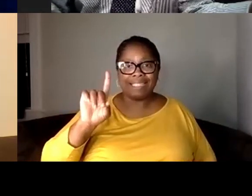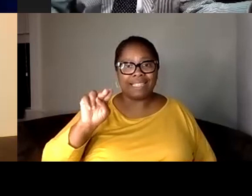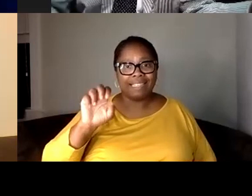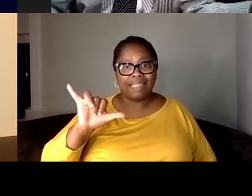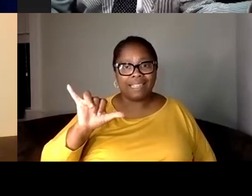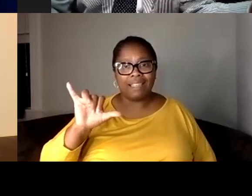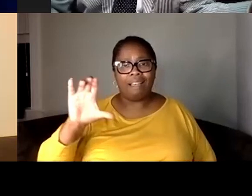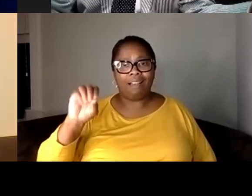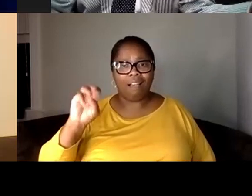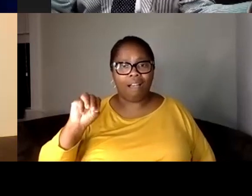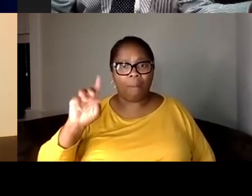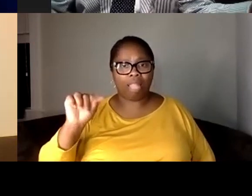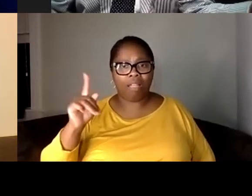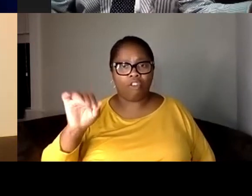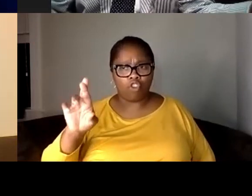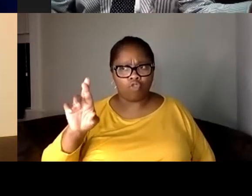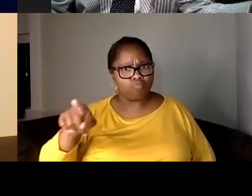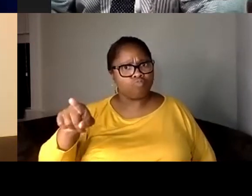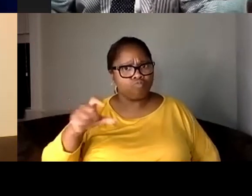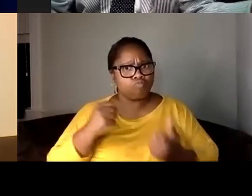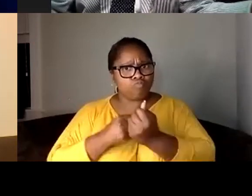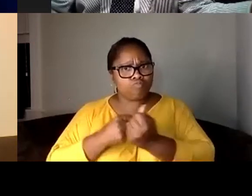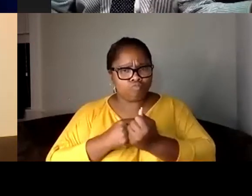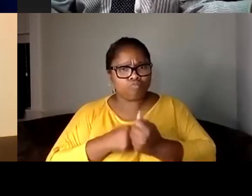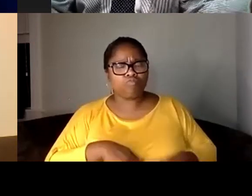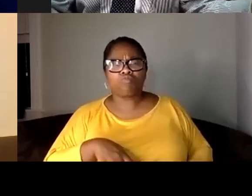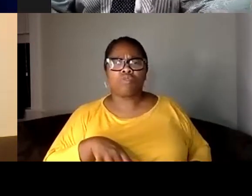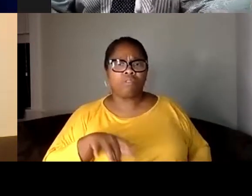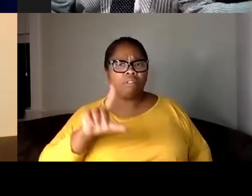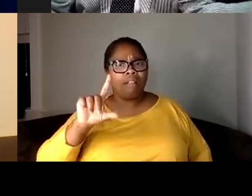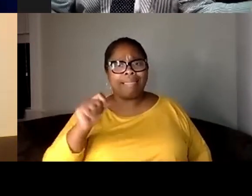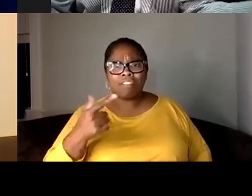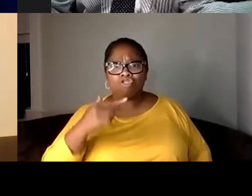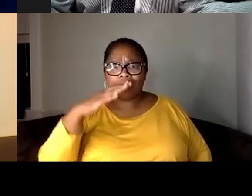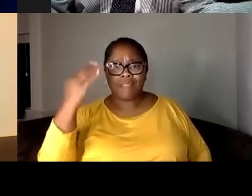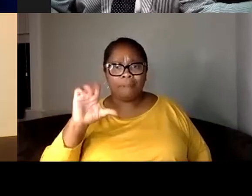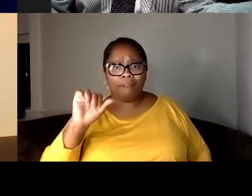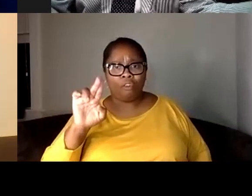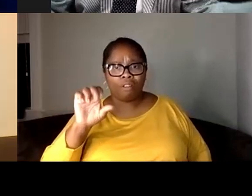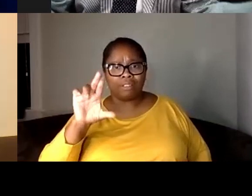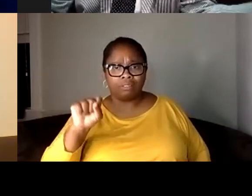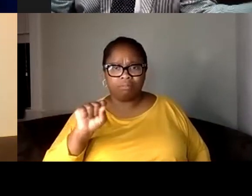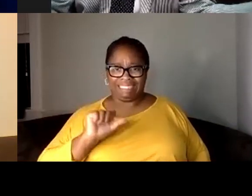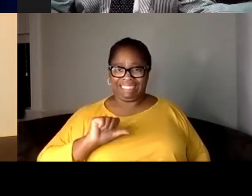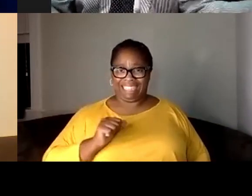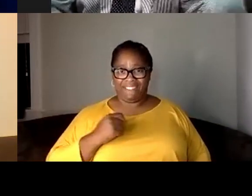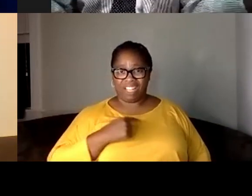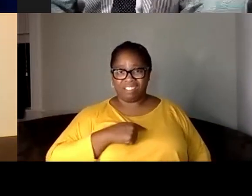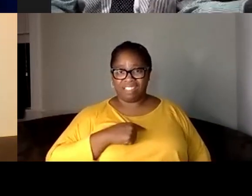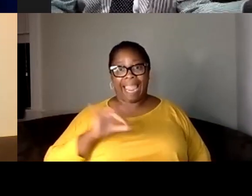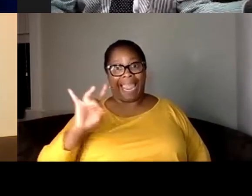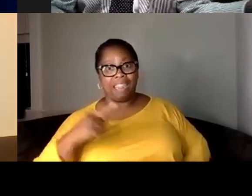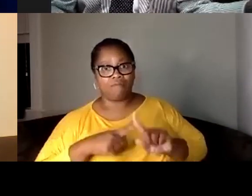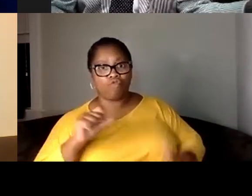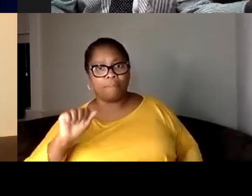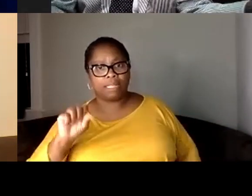this. I know the chair of public safety is on board with it. The Legislative Black Caucus, I mean, it's 10 of us, 8 are in the assembly. They all support this bill. So